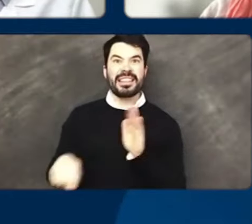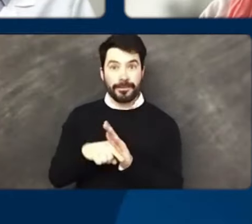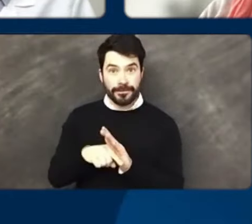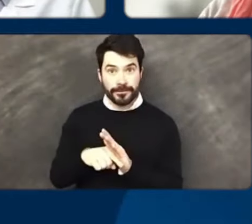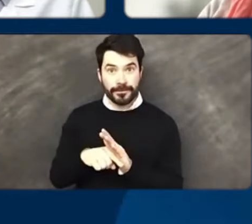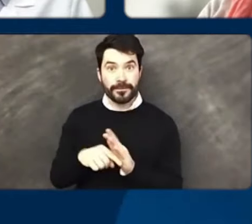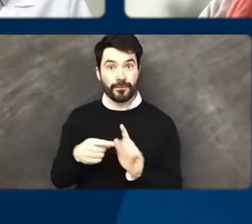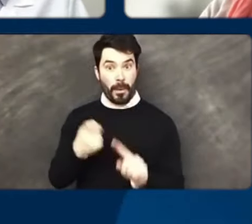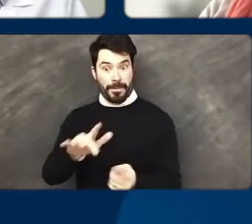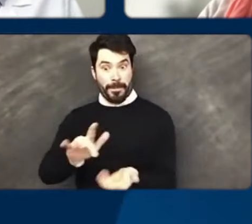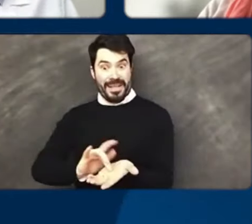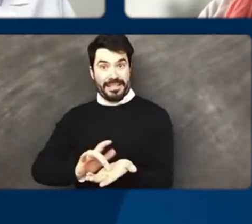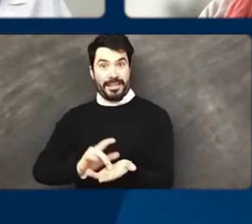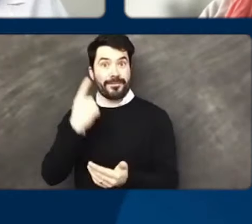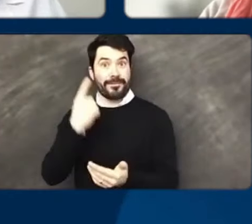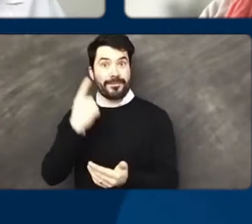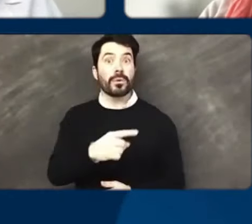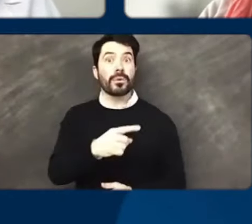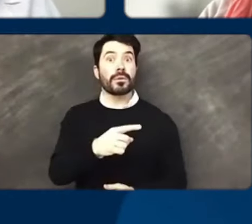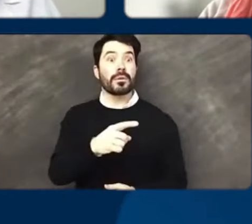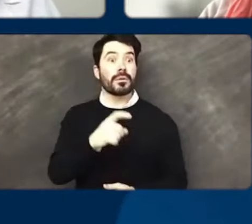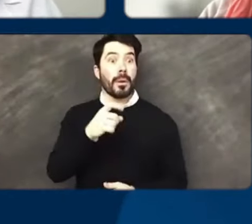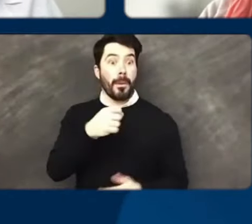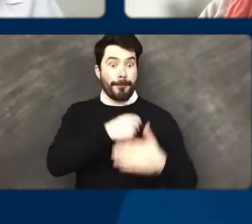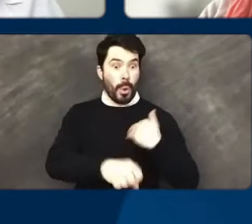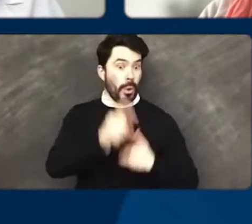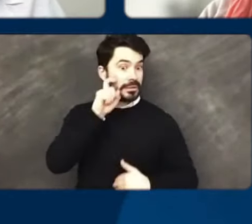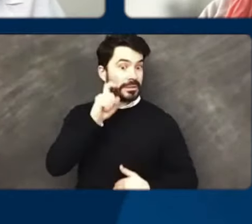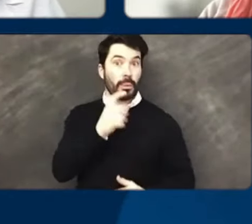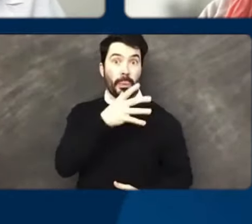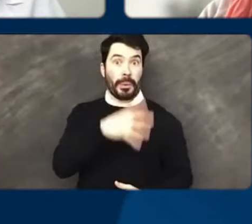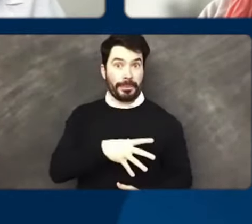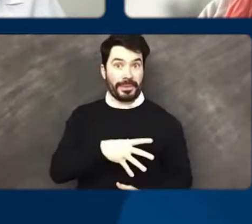mean people should perhaps be nervous about taking them?